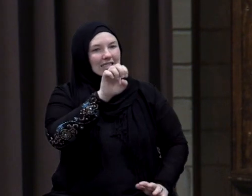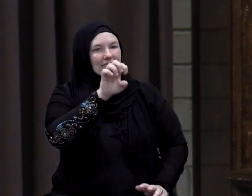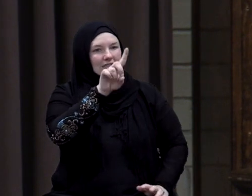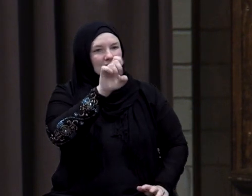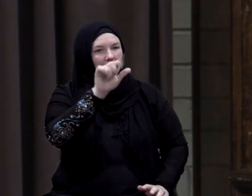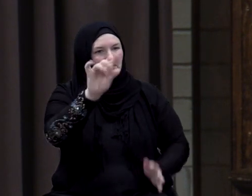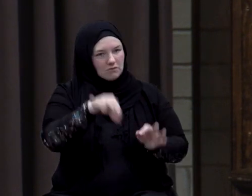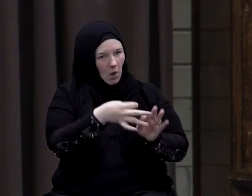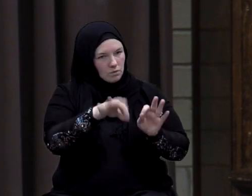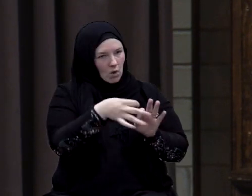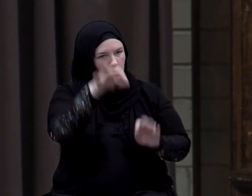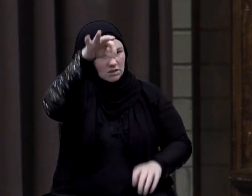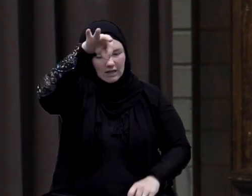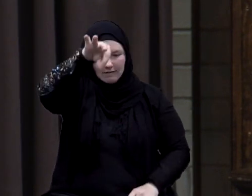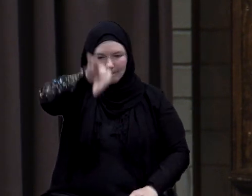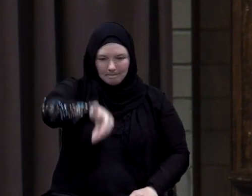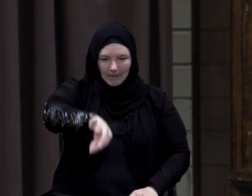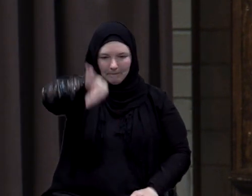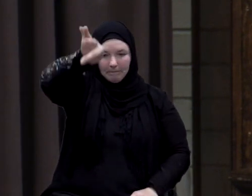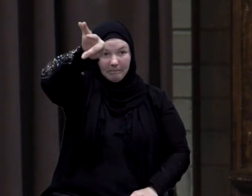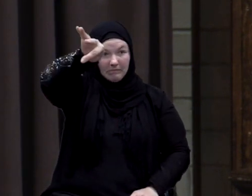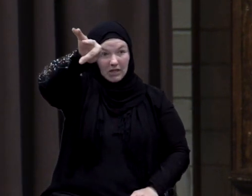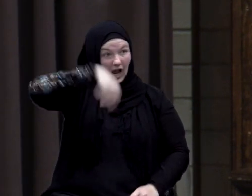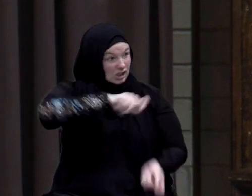Allah. He's telling us